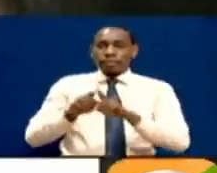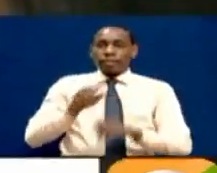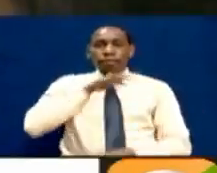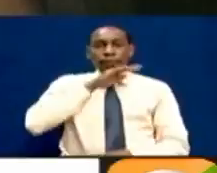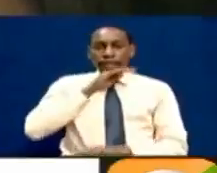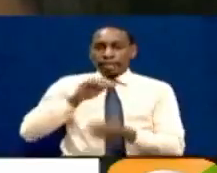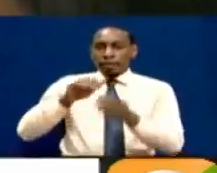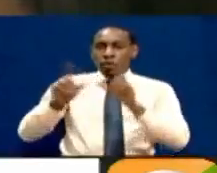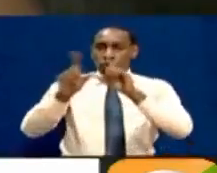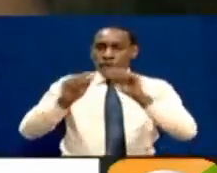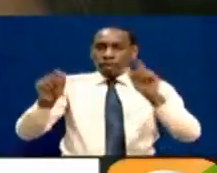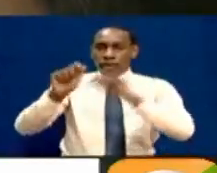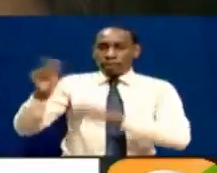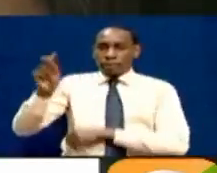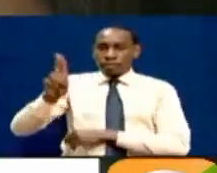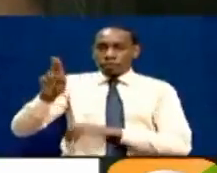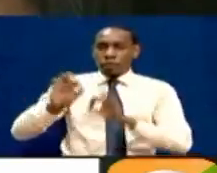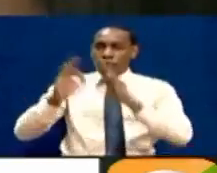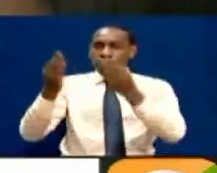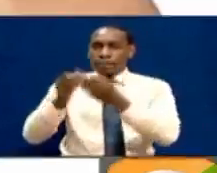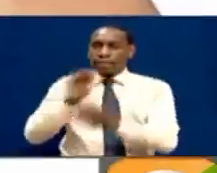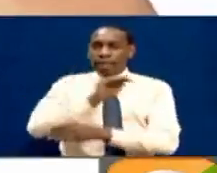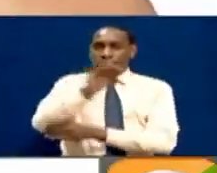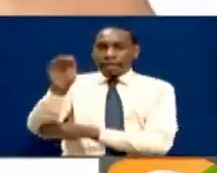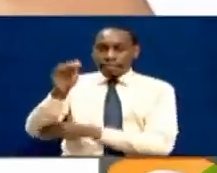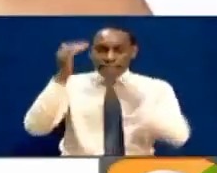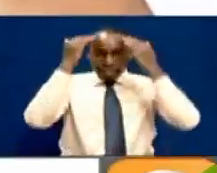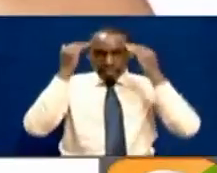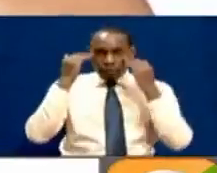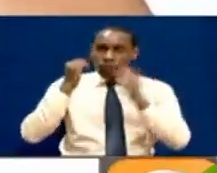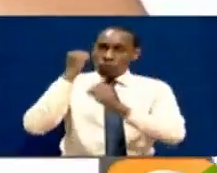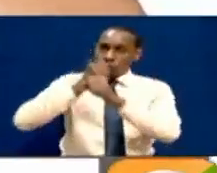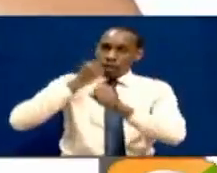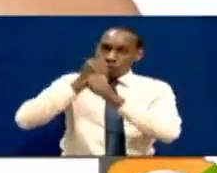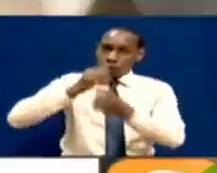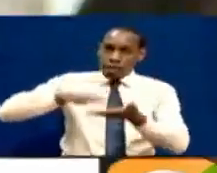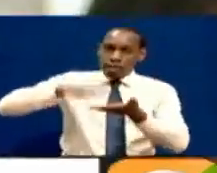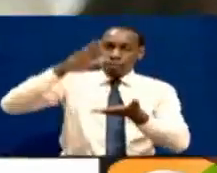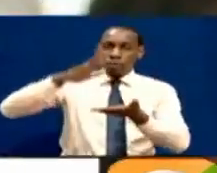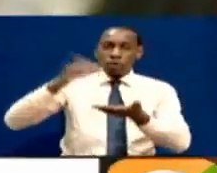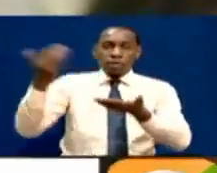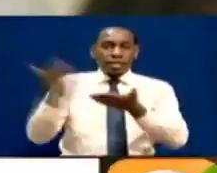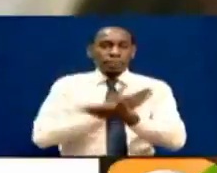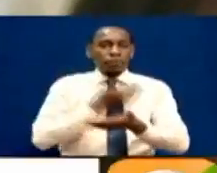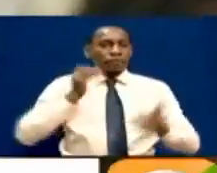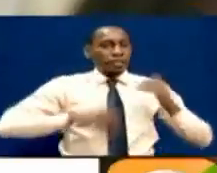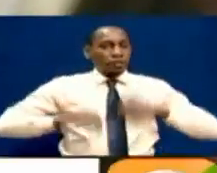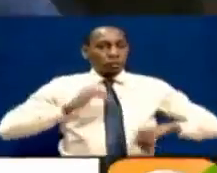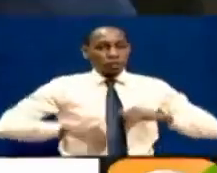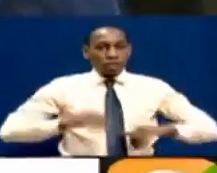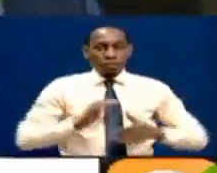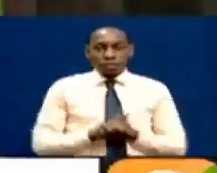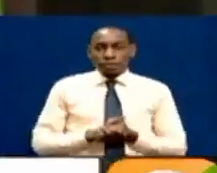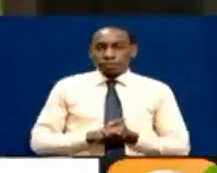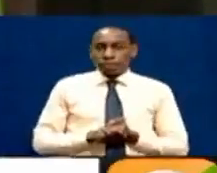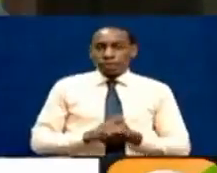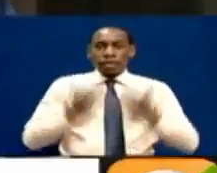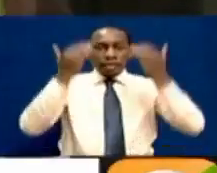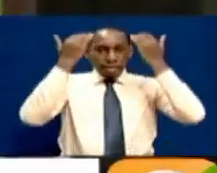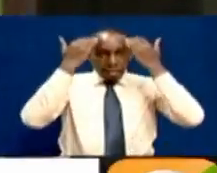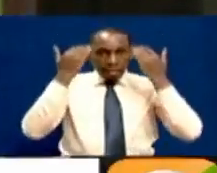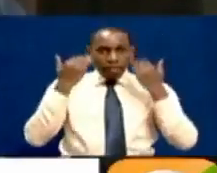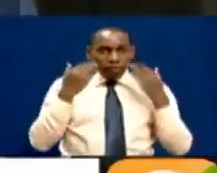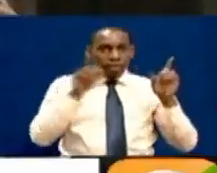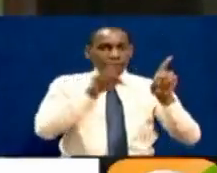Kenyatta's message to the family, calling on the judiciary to pull up their socks in the war against corruption. The judiciary also